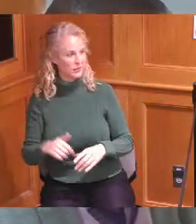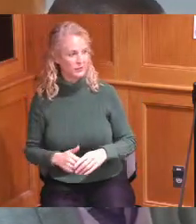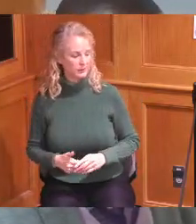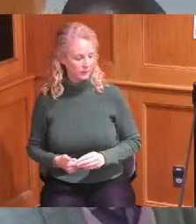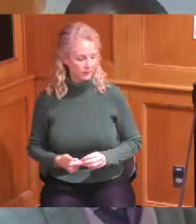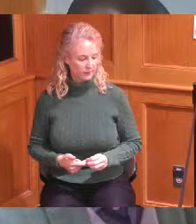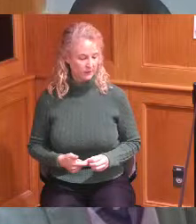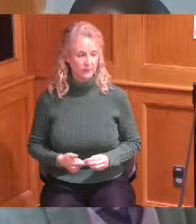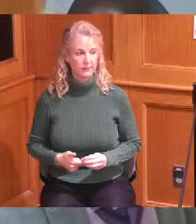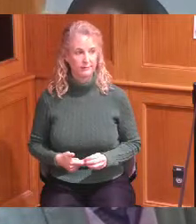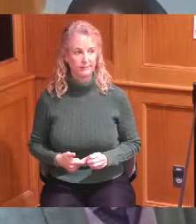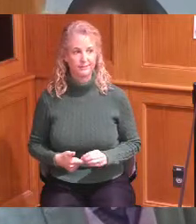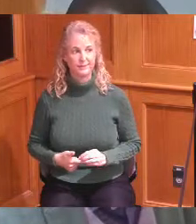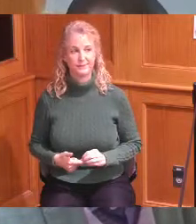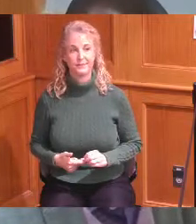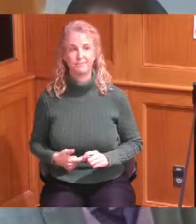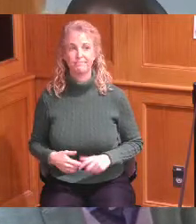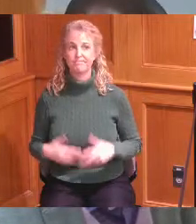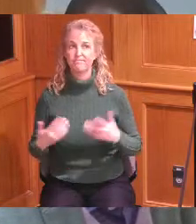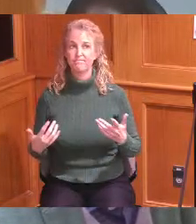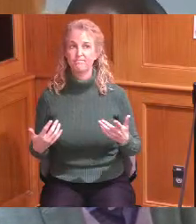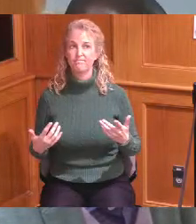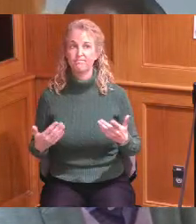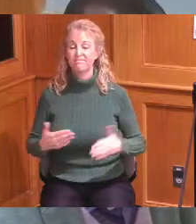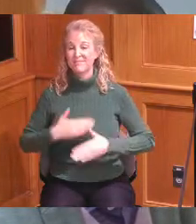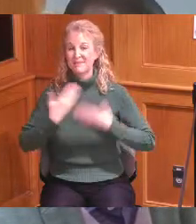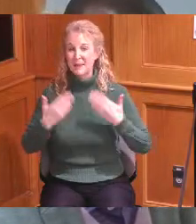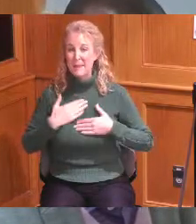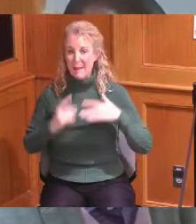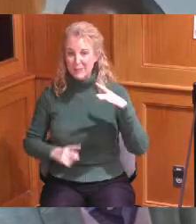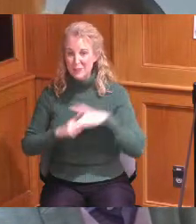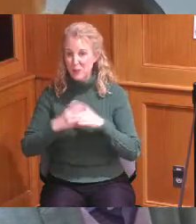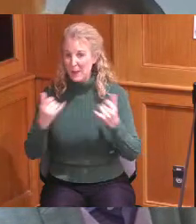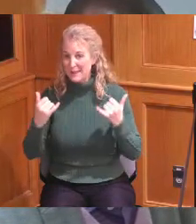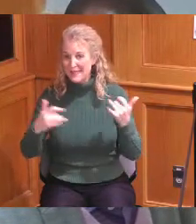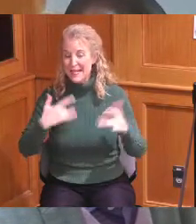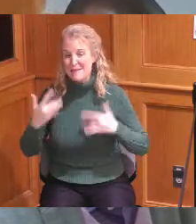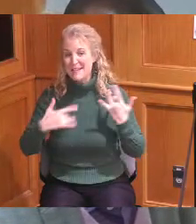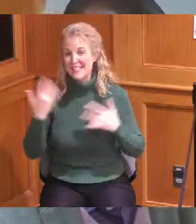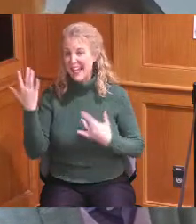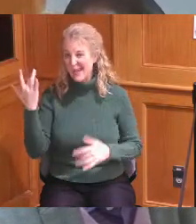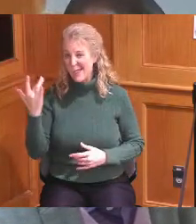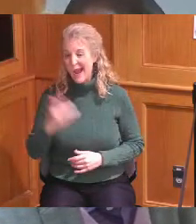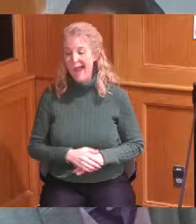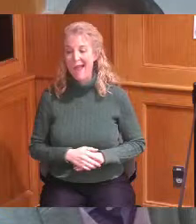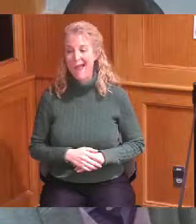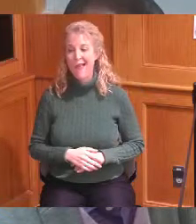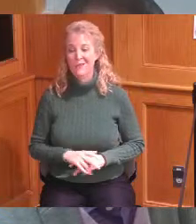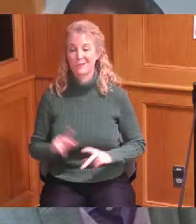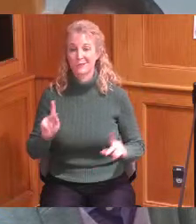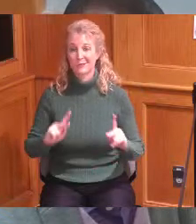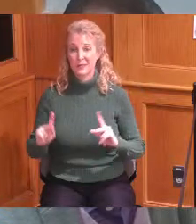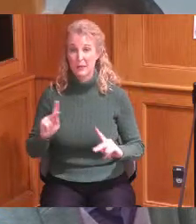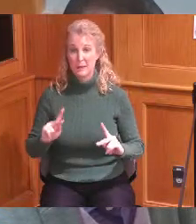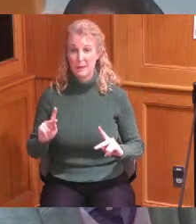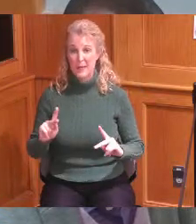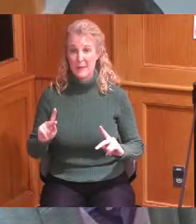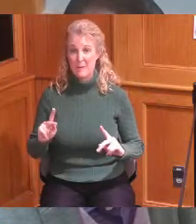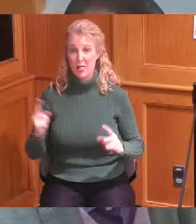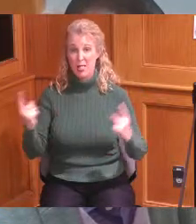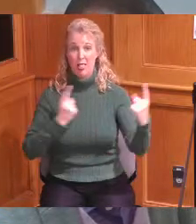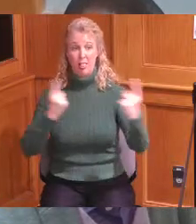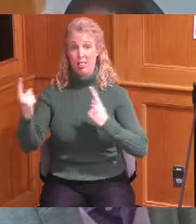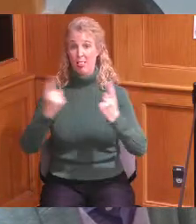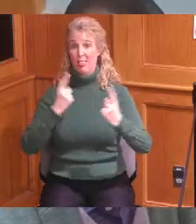You know, and I'm really glad to be here. I'm really excited about it. I've got people in the community coming up to me all the time